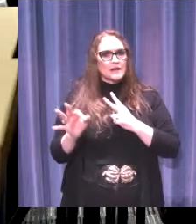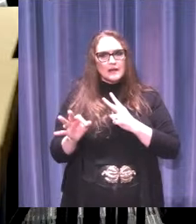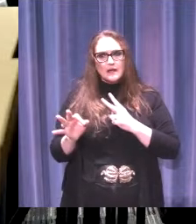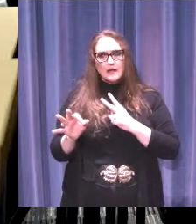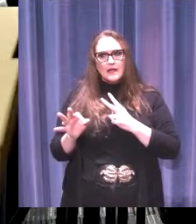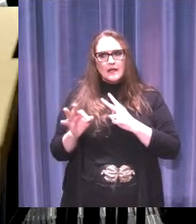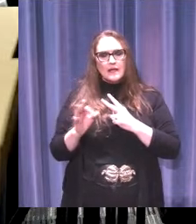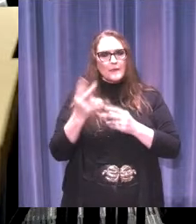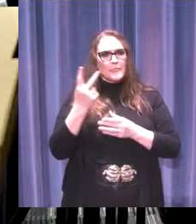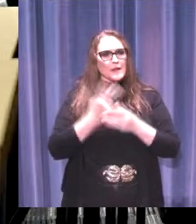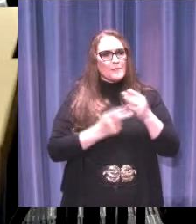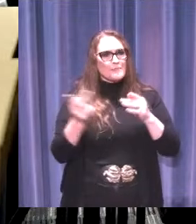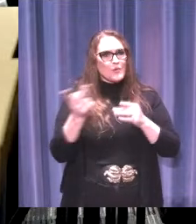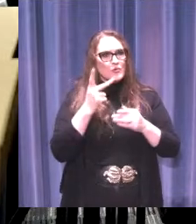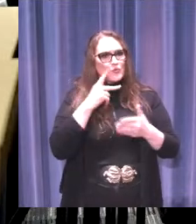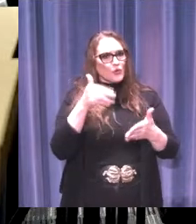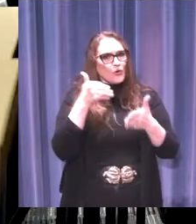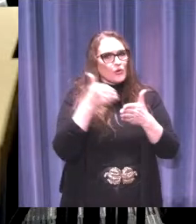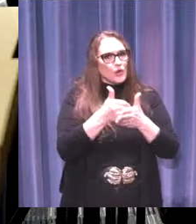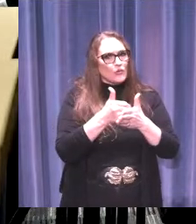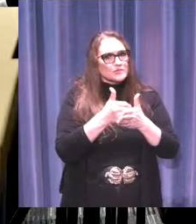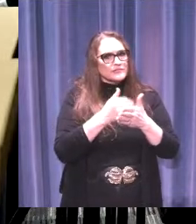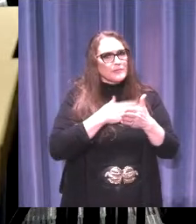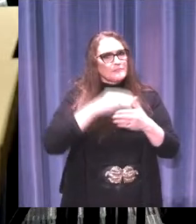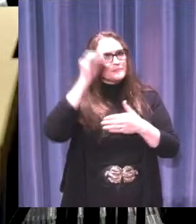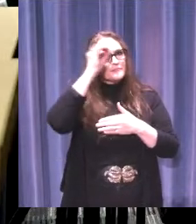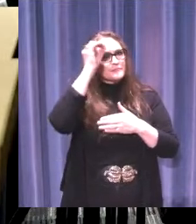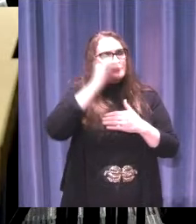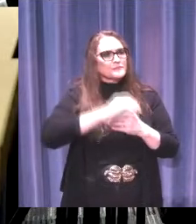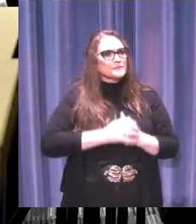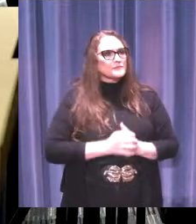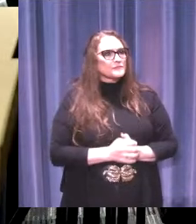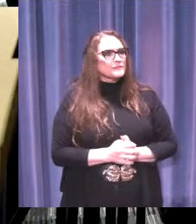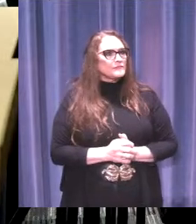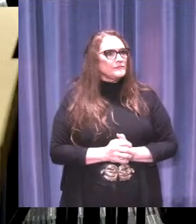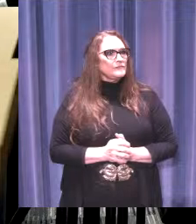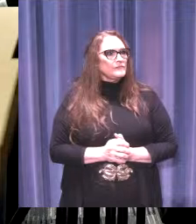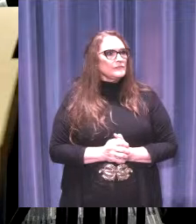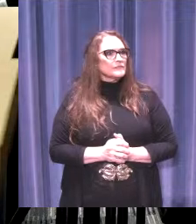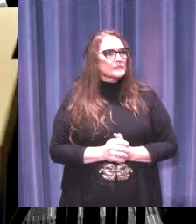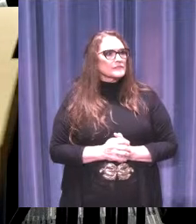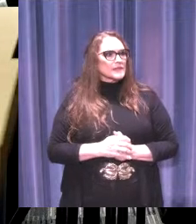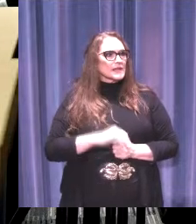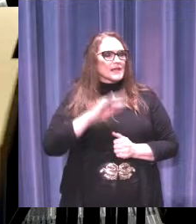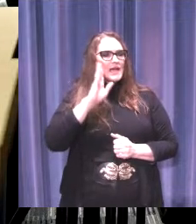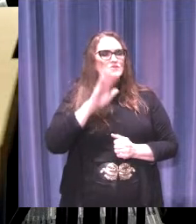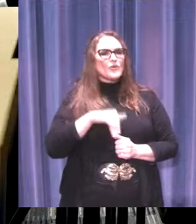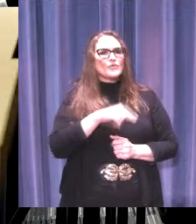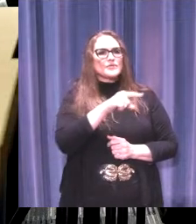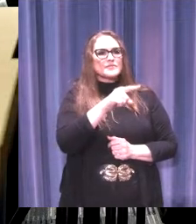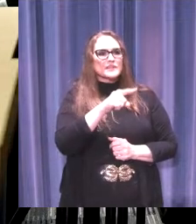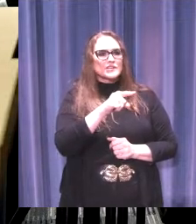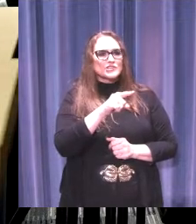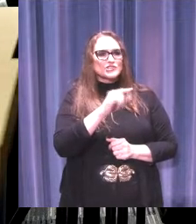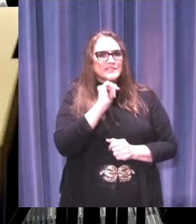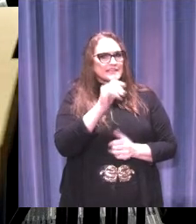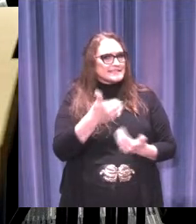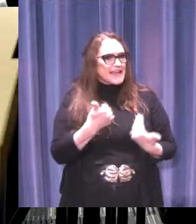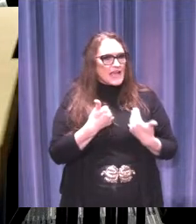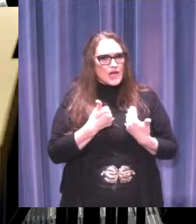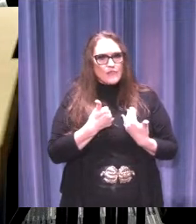they were both very close as far as I was concerned. I know that she doesn't